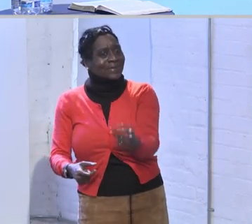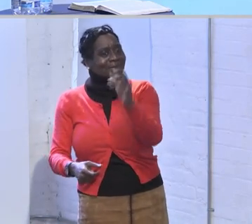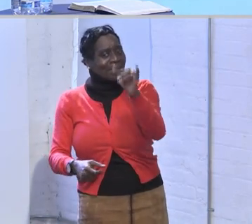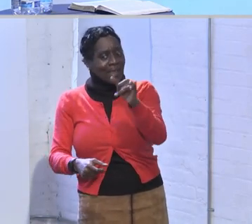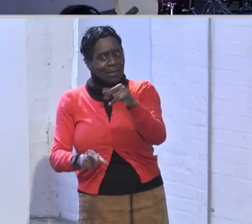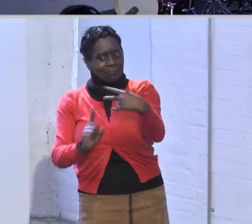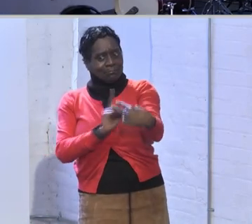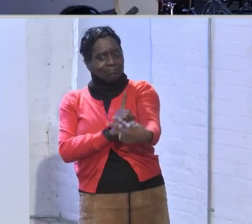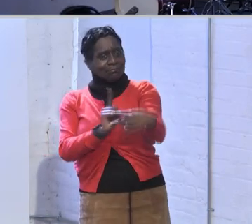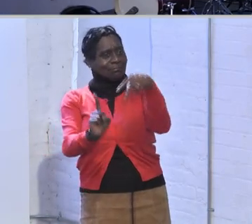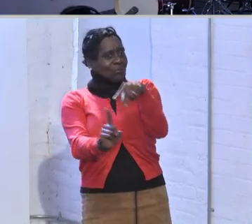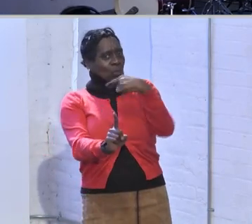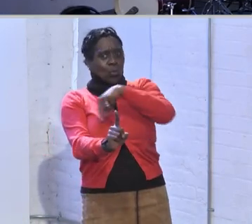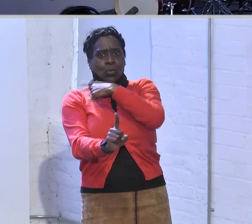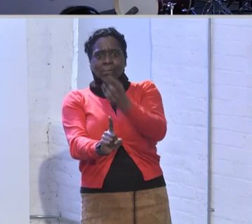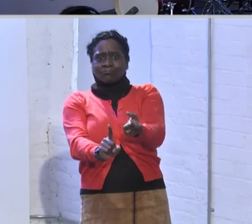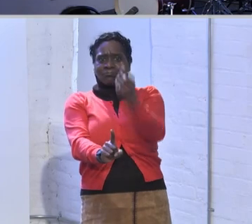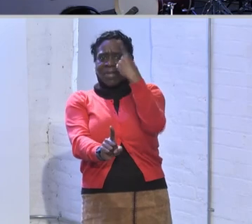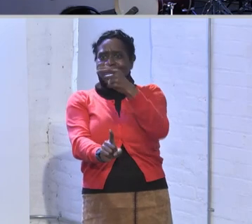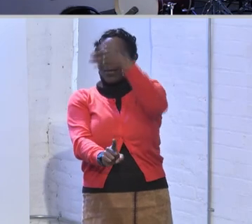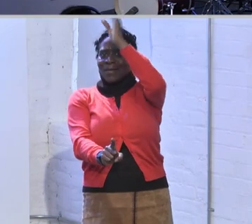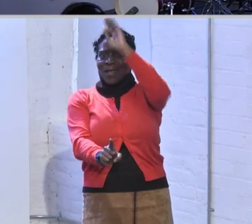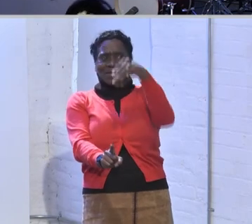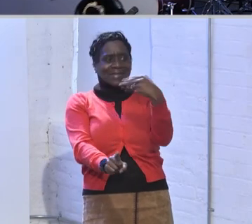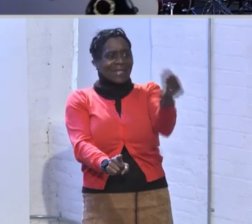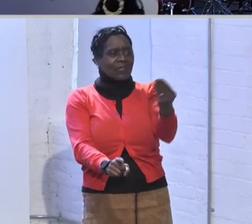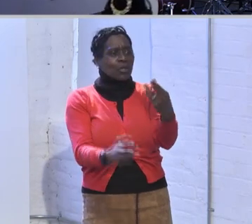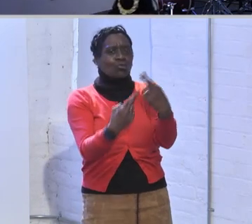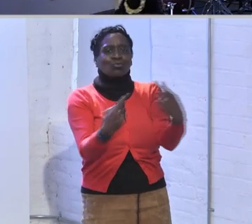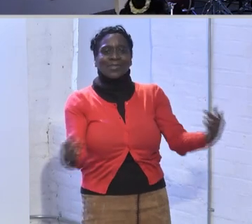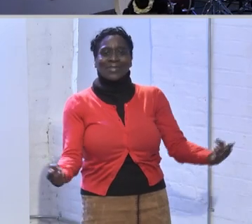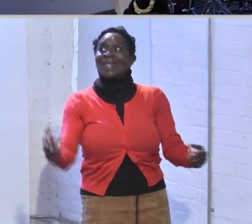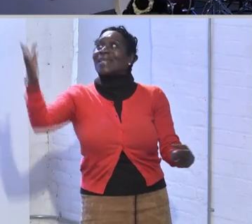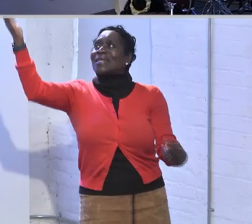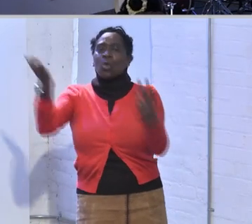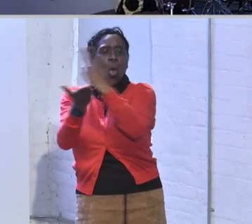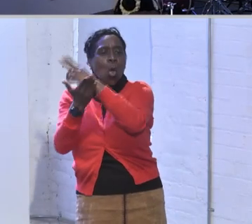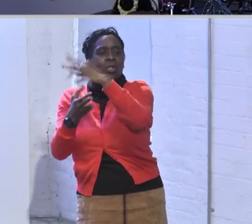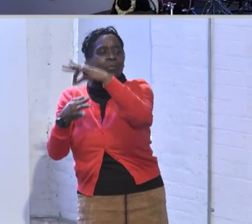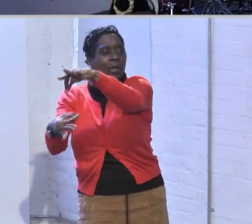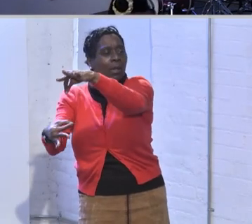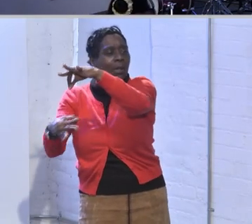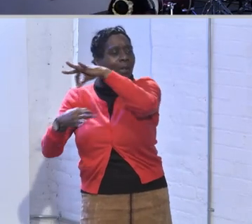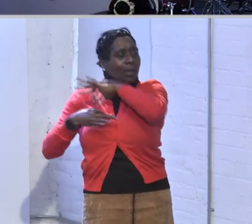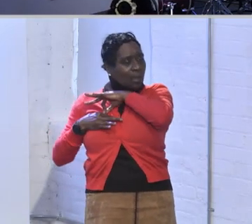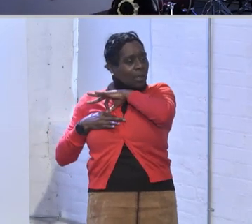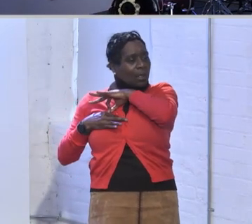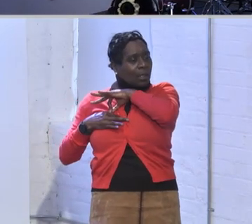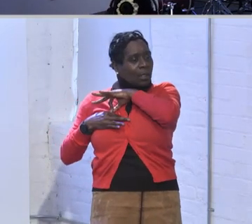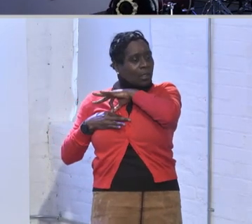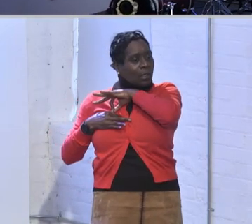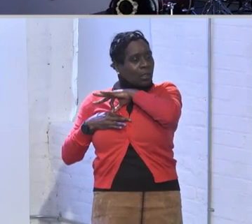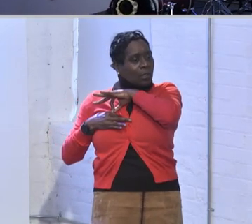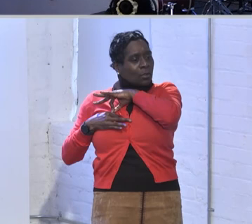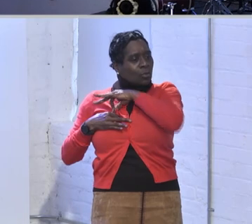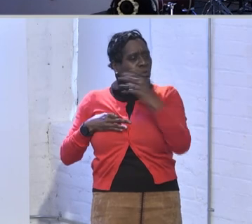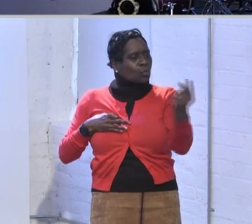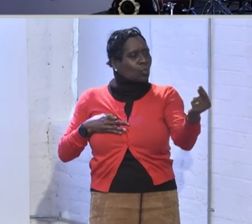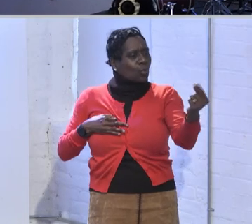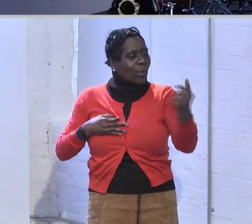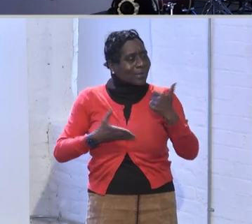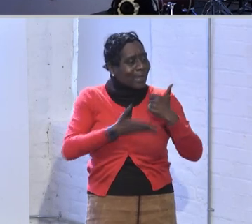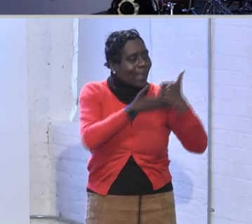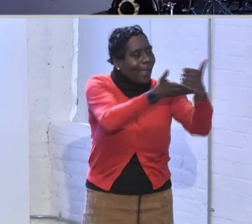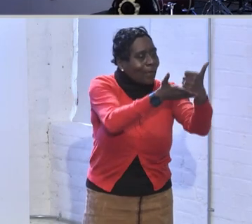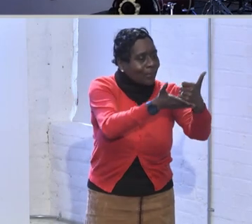our perspective, we understand that God's given us resources. His Holy Spirit is living inside of us to be able to help us